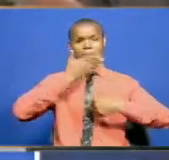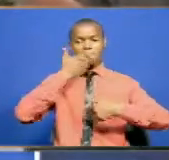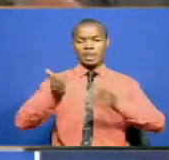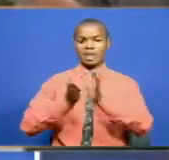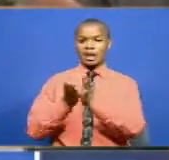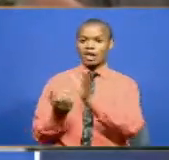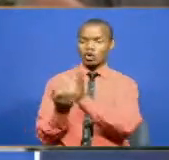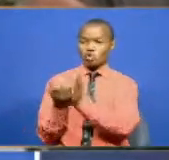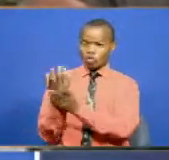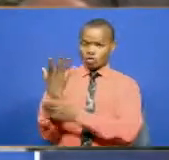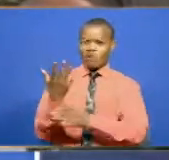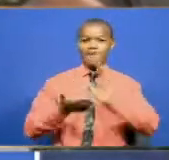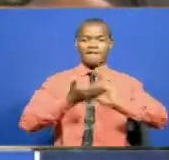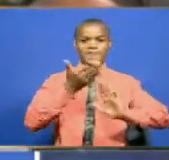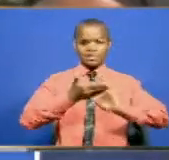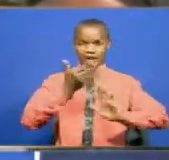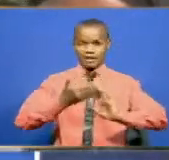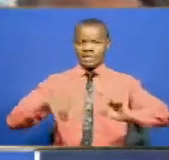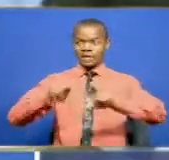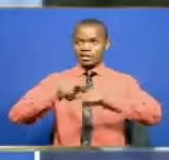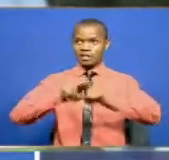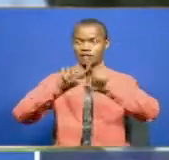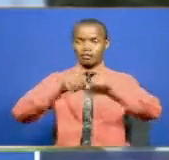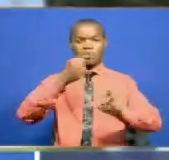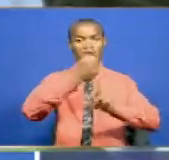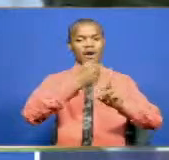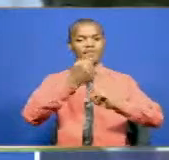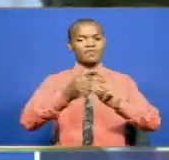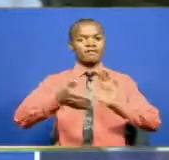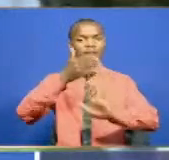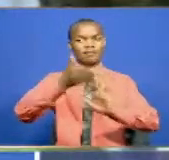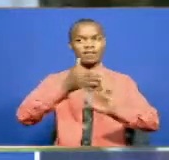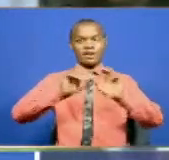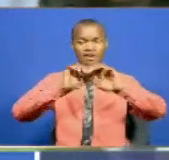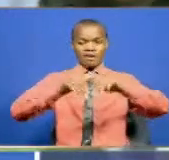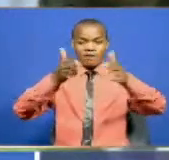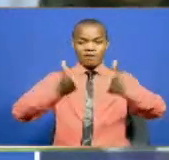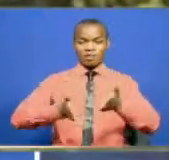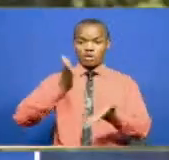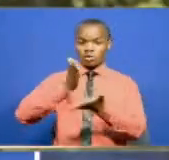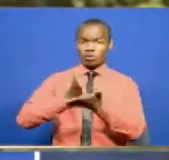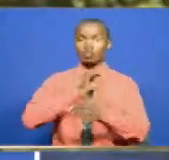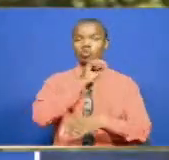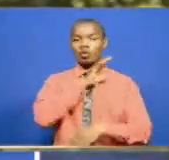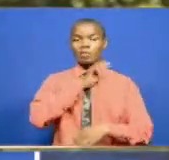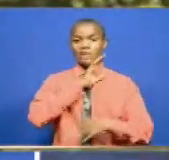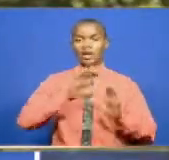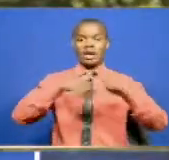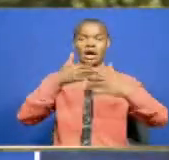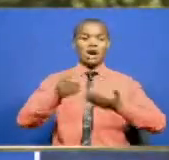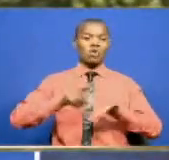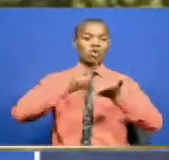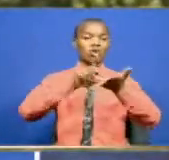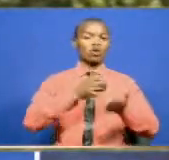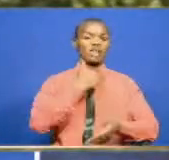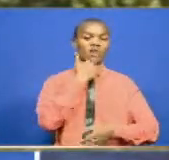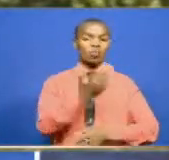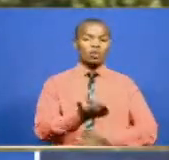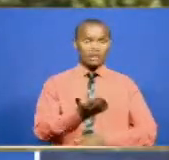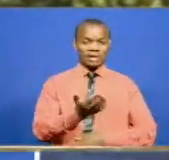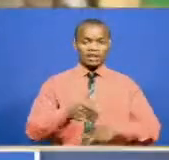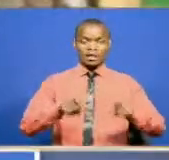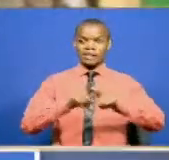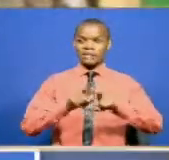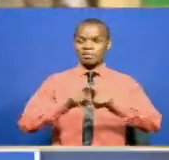also grow very fast, and that also are resilient. Farmers in the area have been decrying low access to credit due to lack of collateral, with the